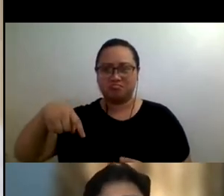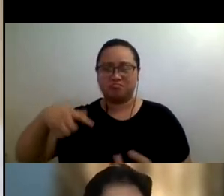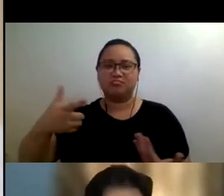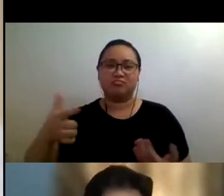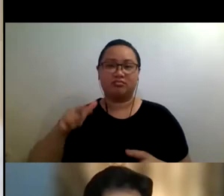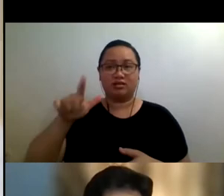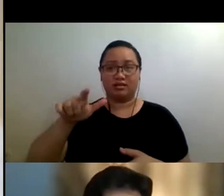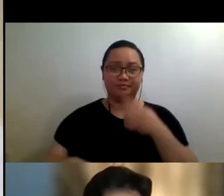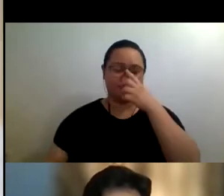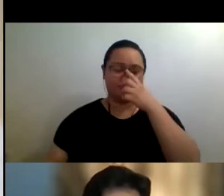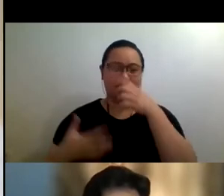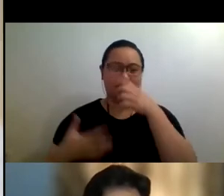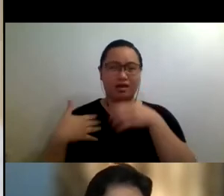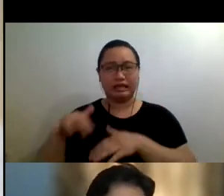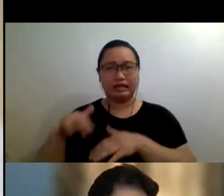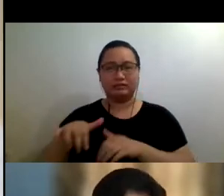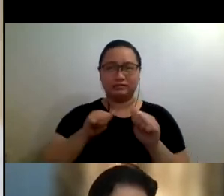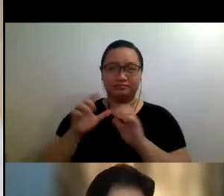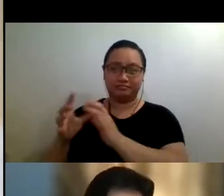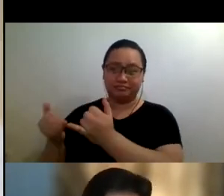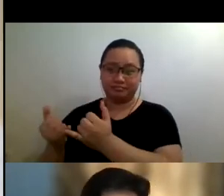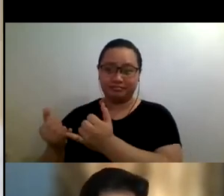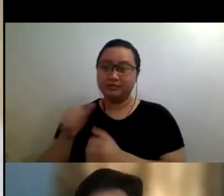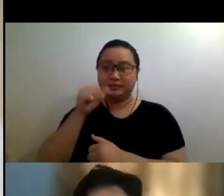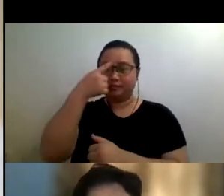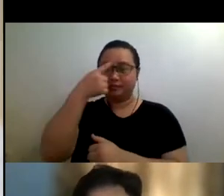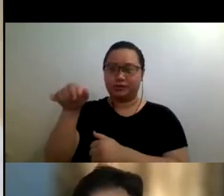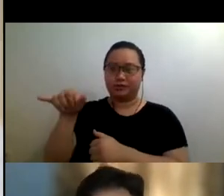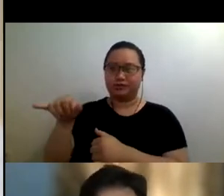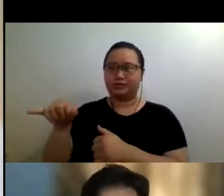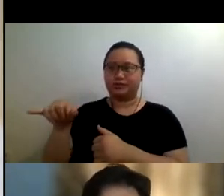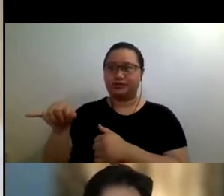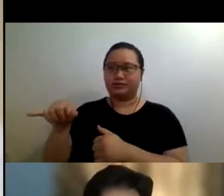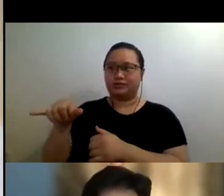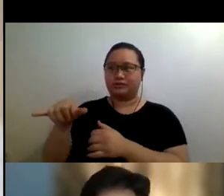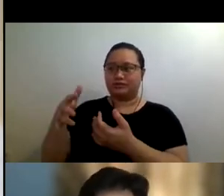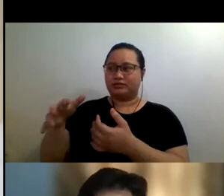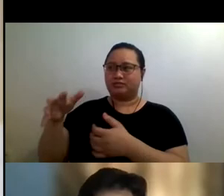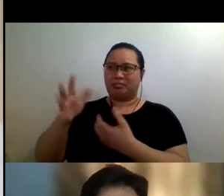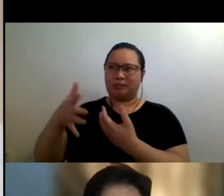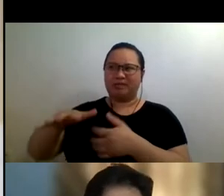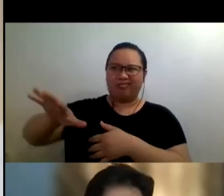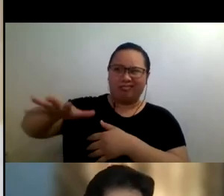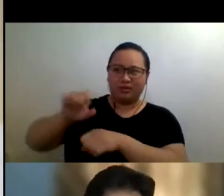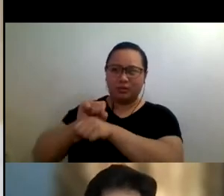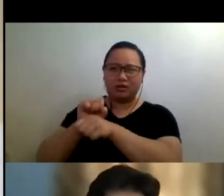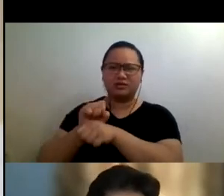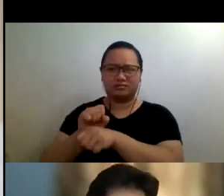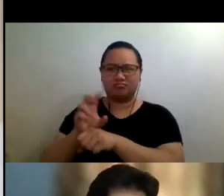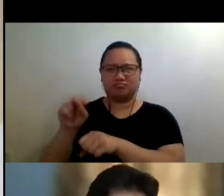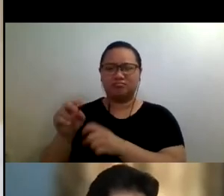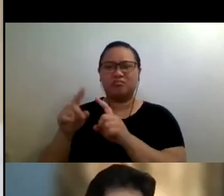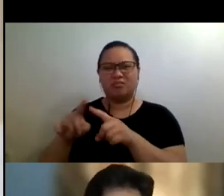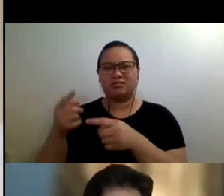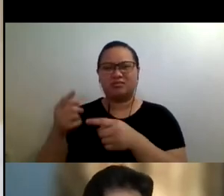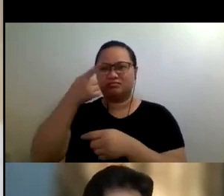I can confidently say that it's not because of subpar work, I regret to say, though, that it's largely because of strained relationships